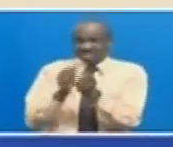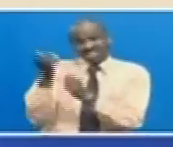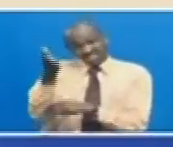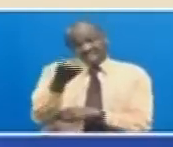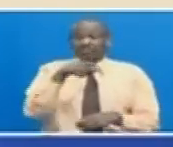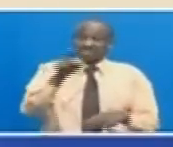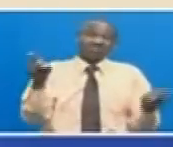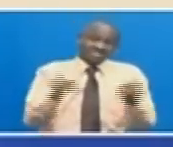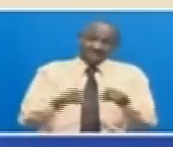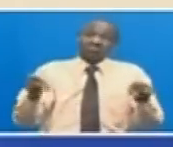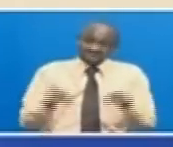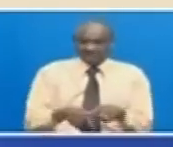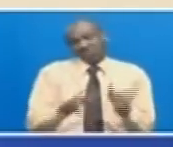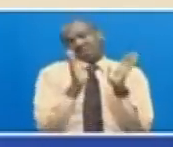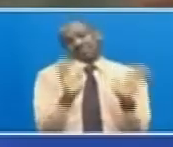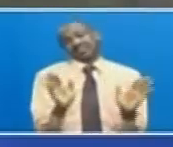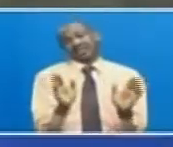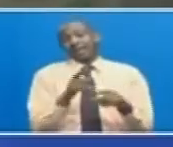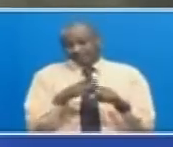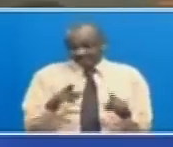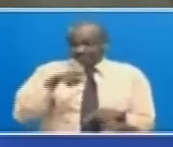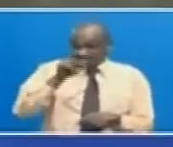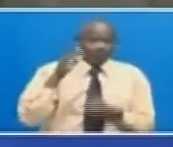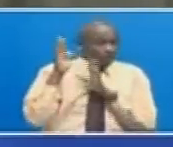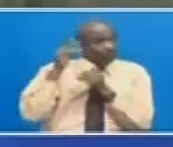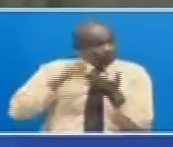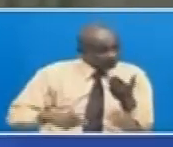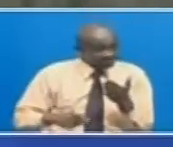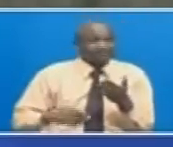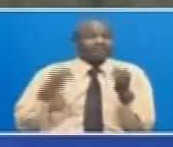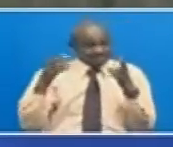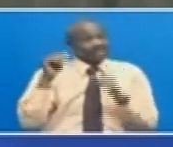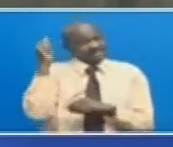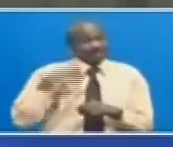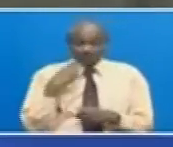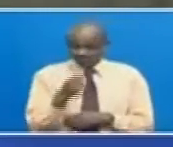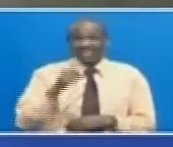have remained the same for most of them. But they still cling on to hope, like most Kenyans who